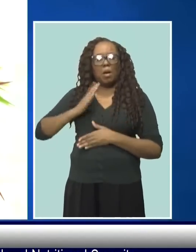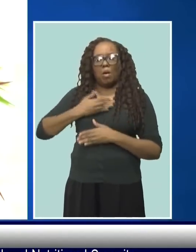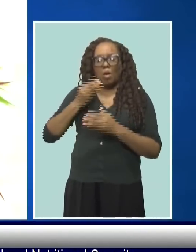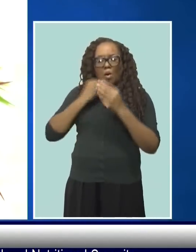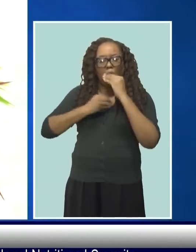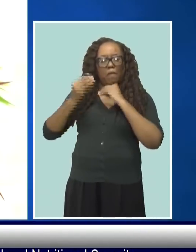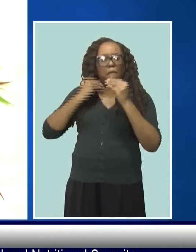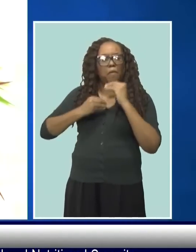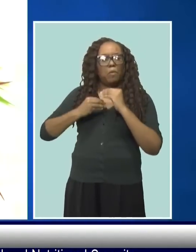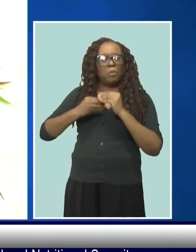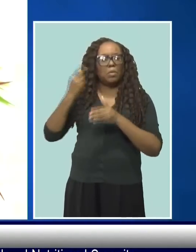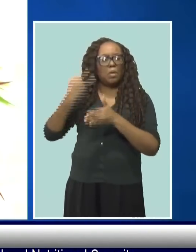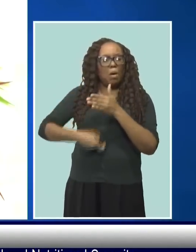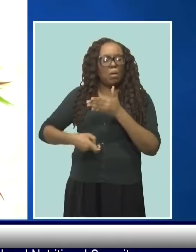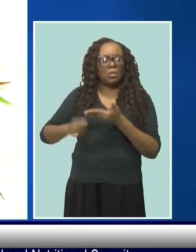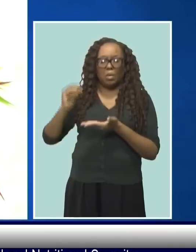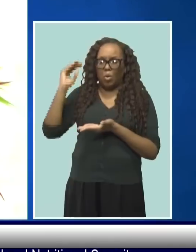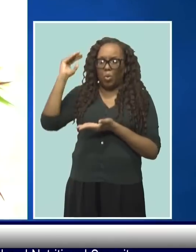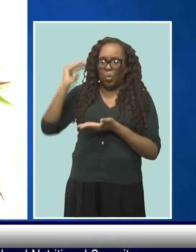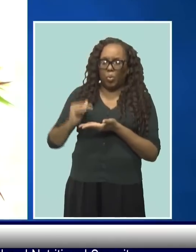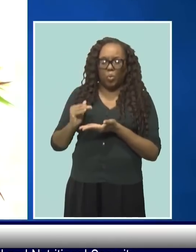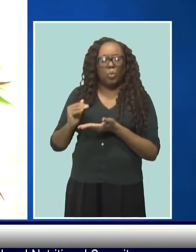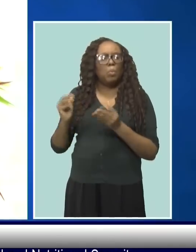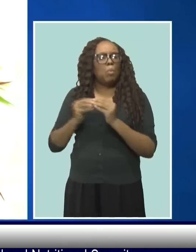more readily available to all.